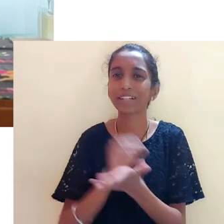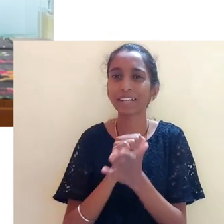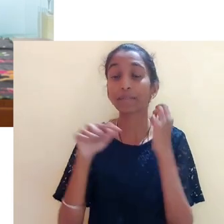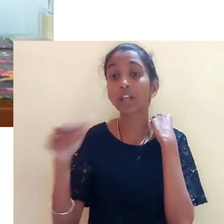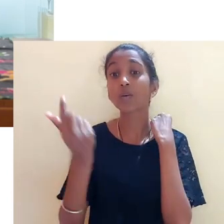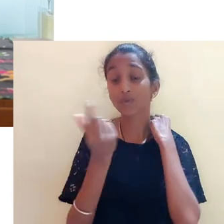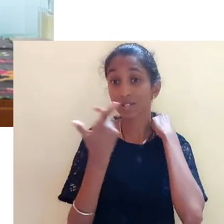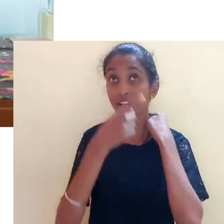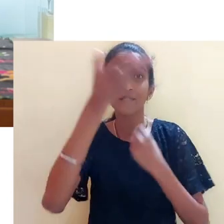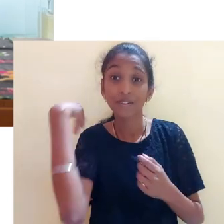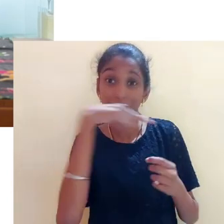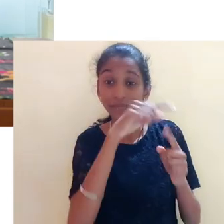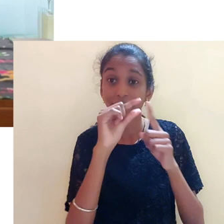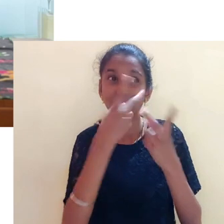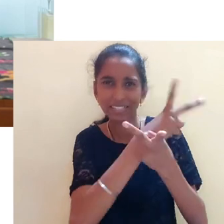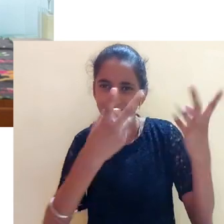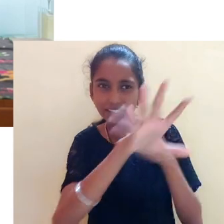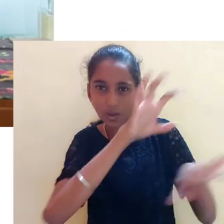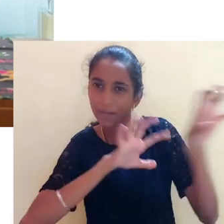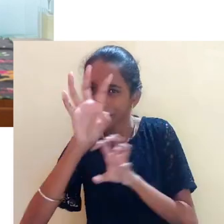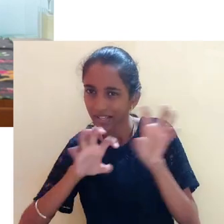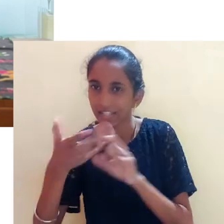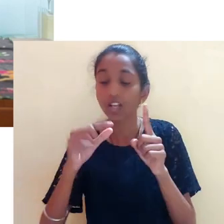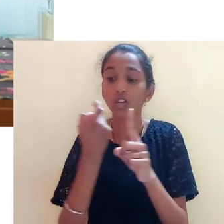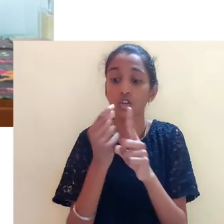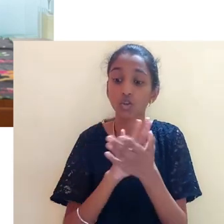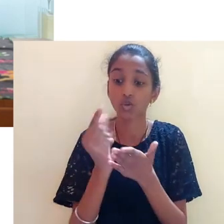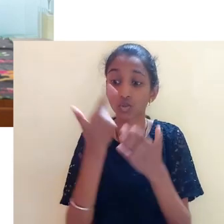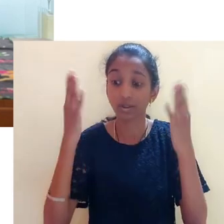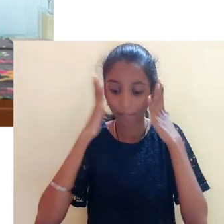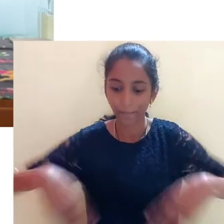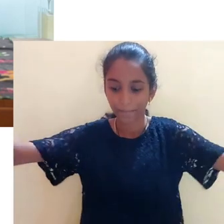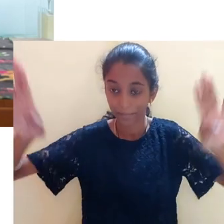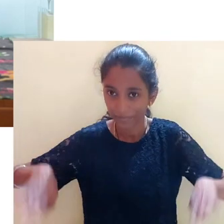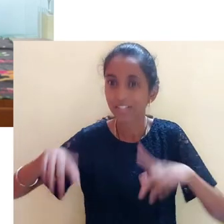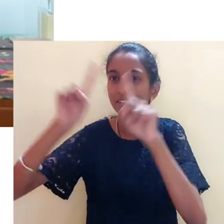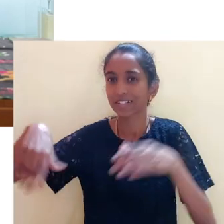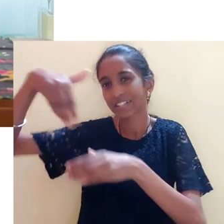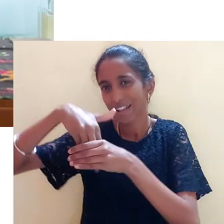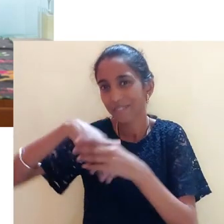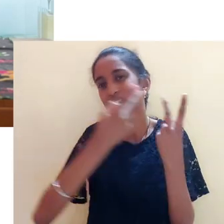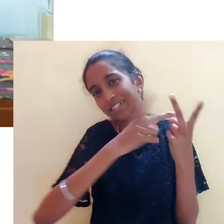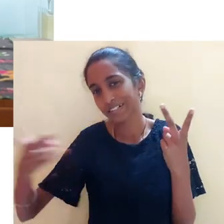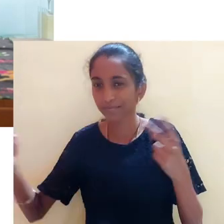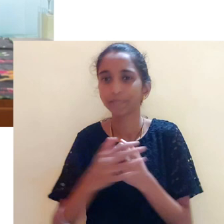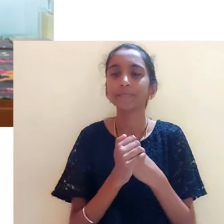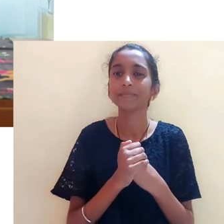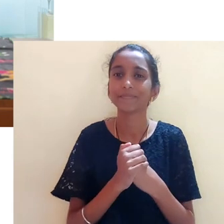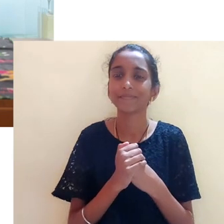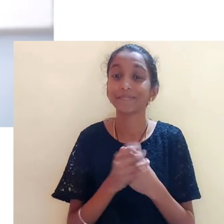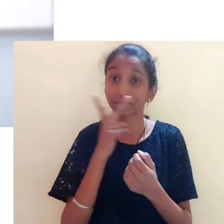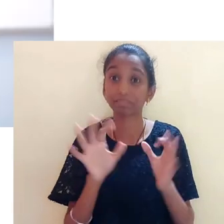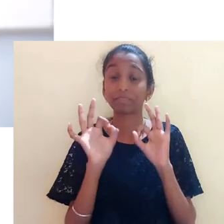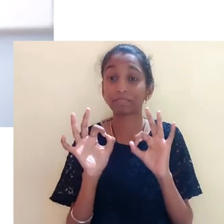the patterns from them on all kinds of things. So you'll have like cushion covers, you have bed sheets, duvet covers, that sort of stuff as